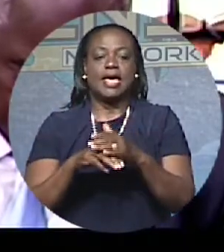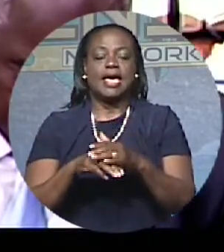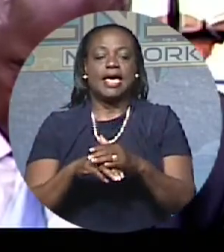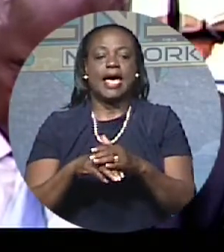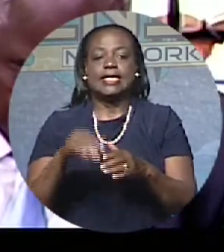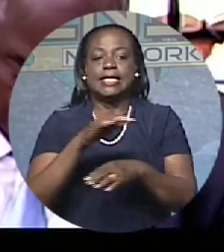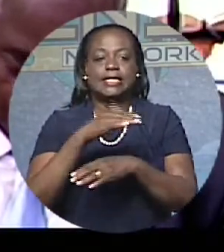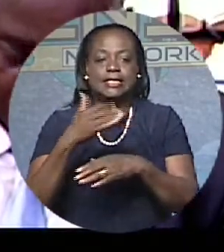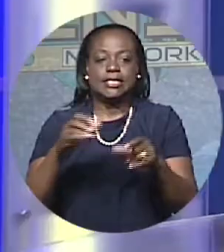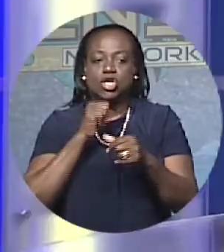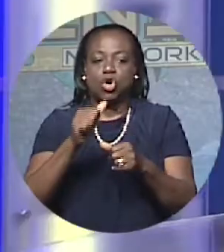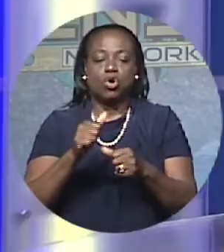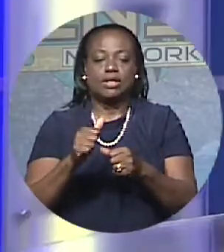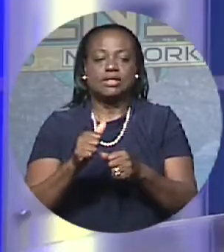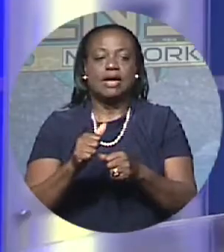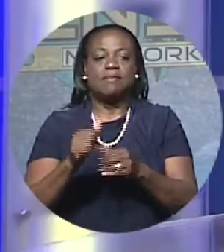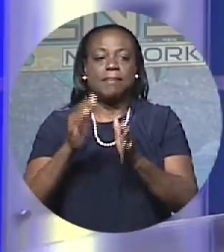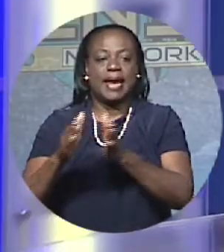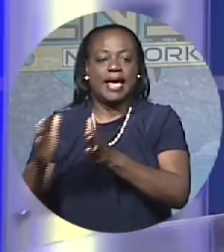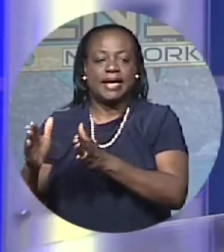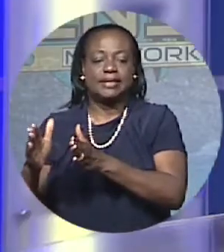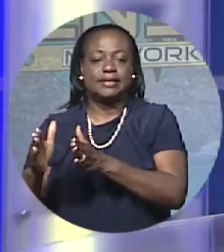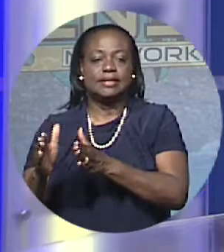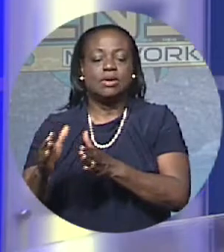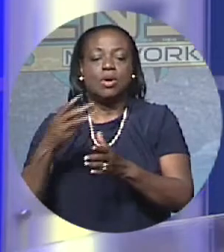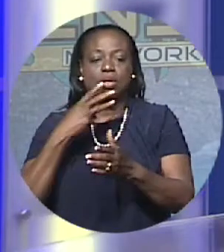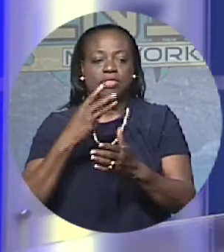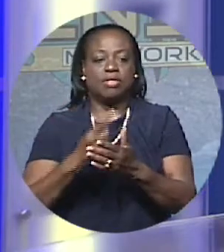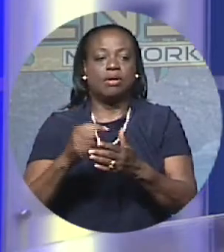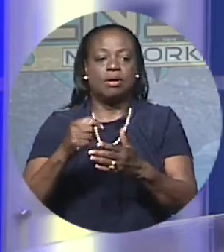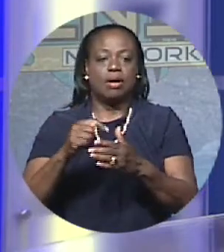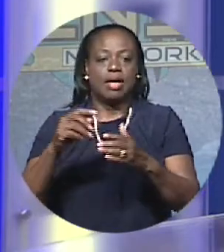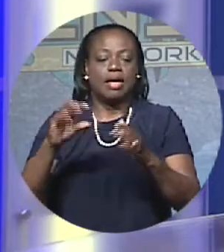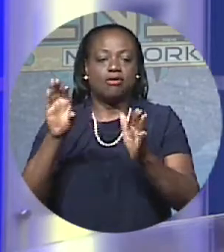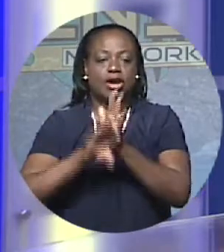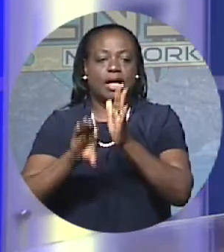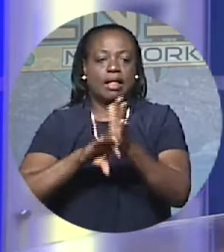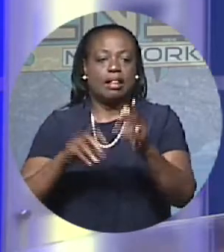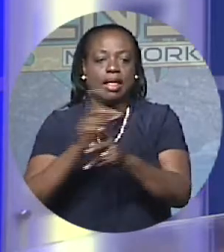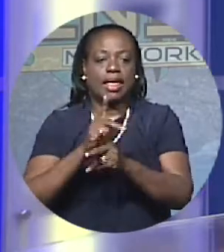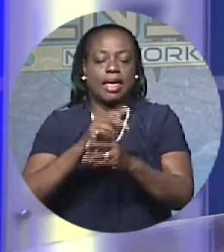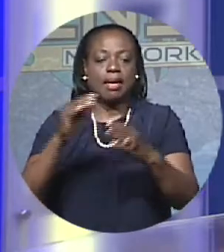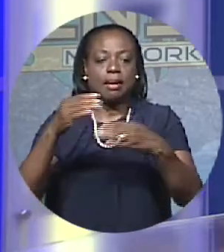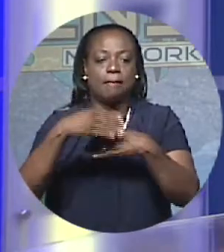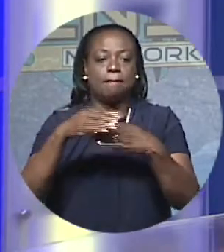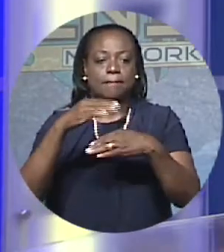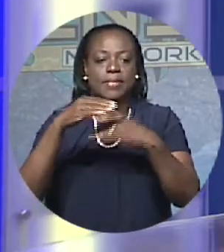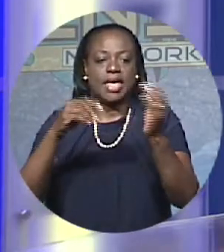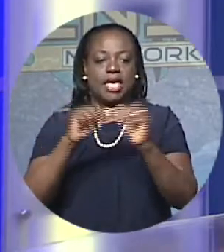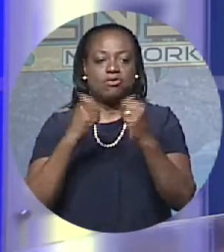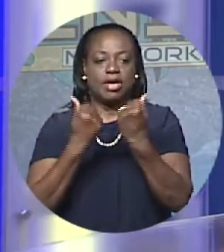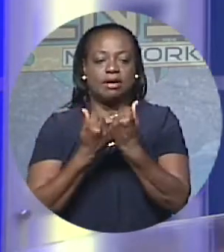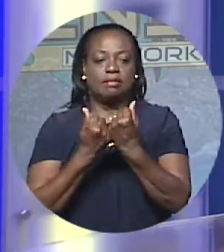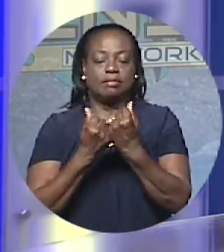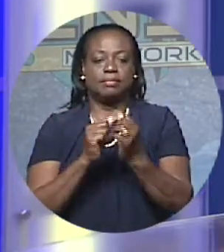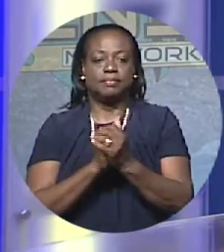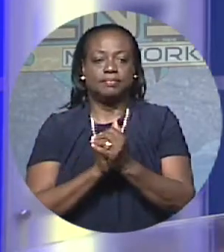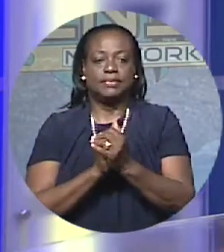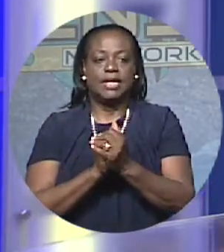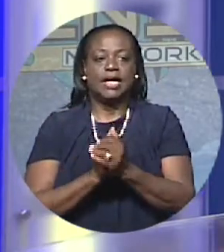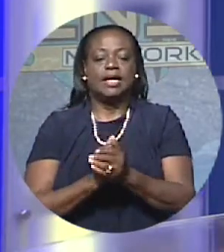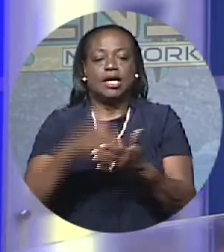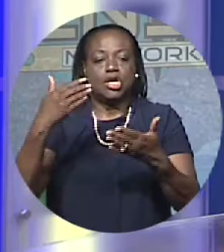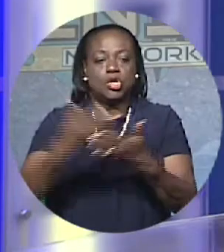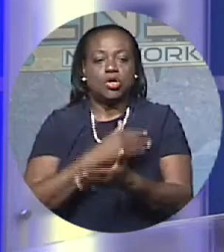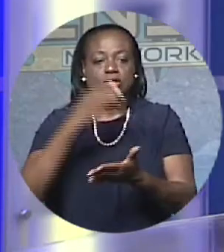execution. The critical care block is being constructed at a cost of $55 million. In news from the crime